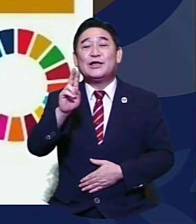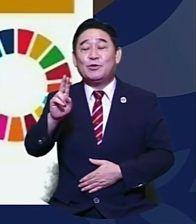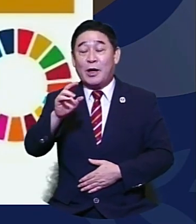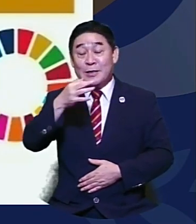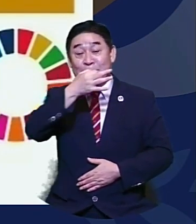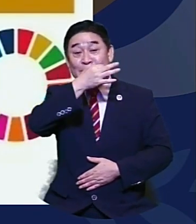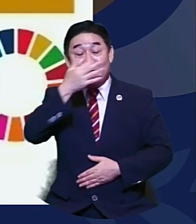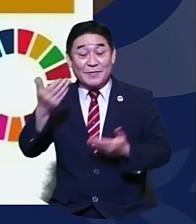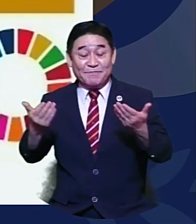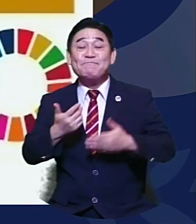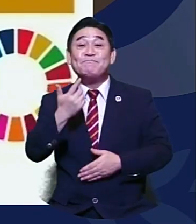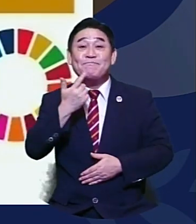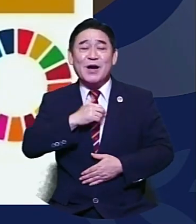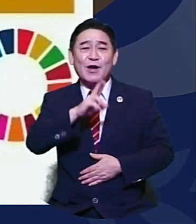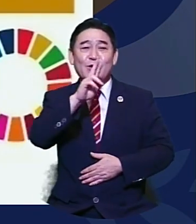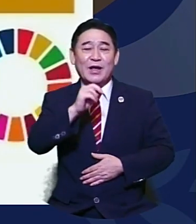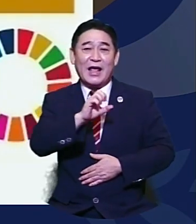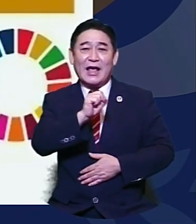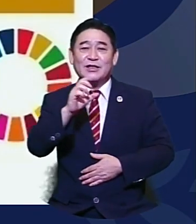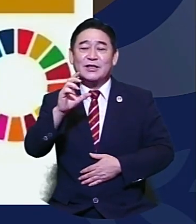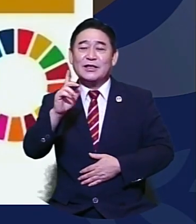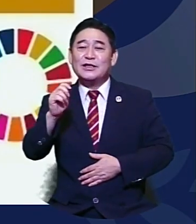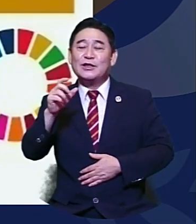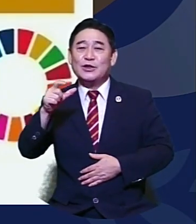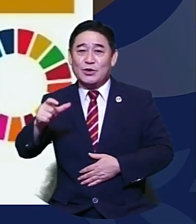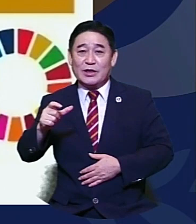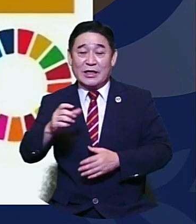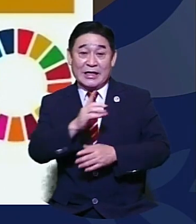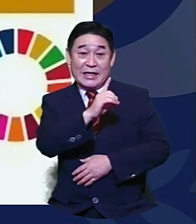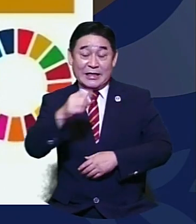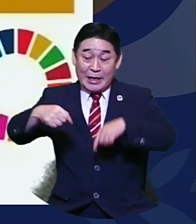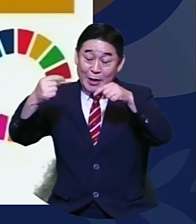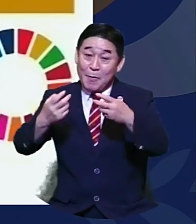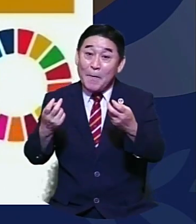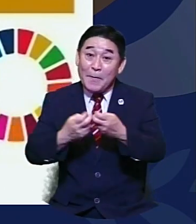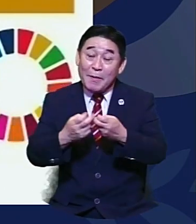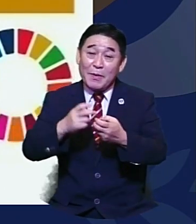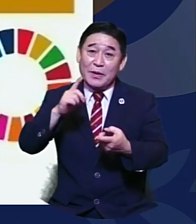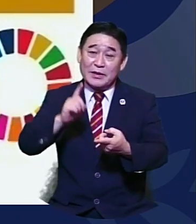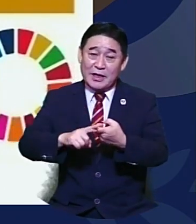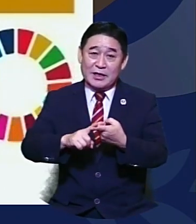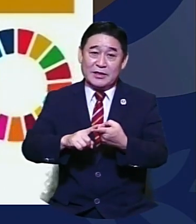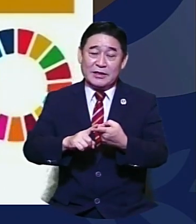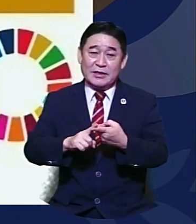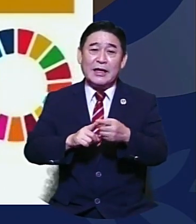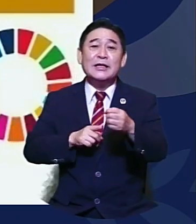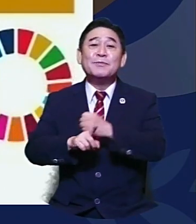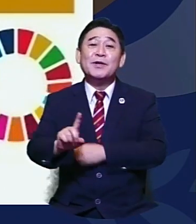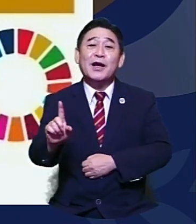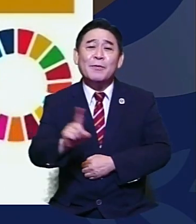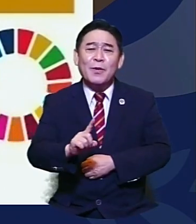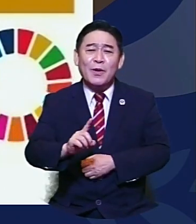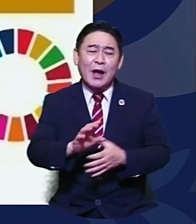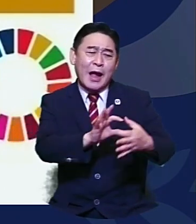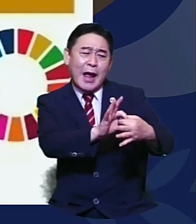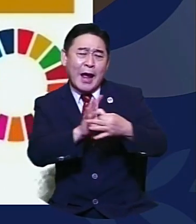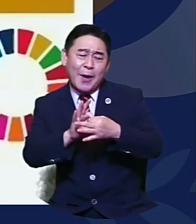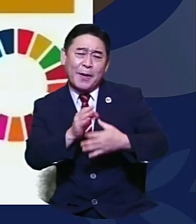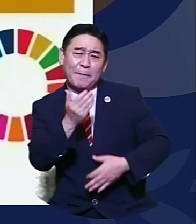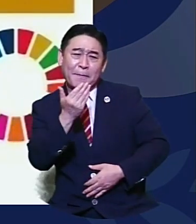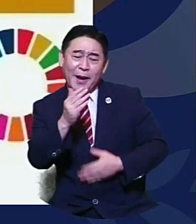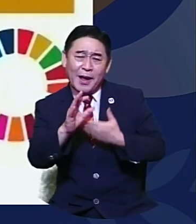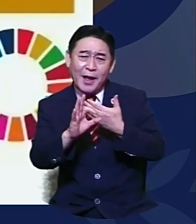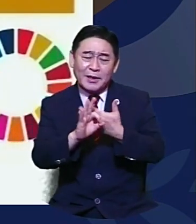Digital Cooperation Roadmap, trying to look at what it means to be connected, what it means to be